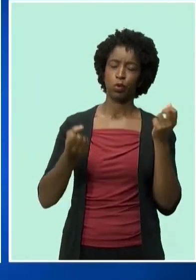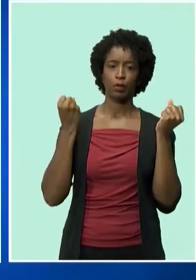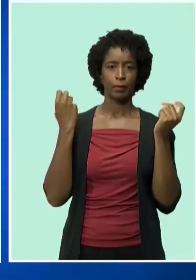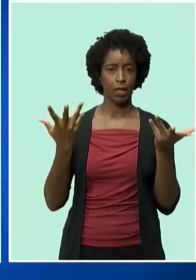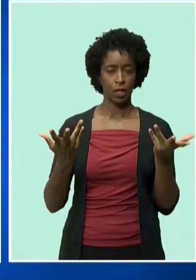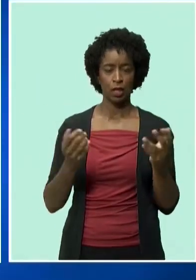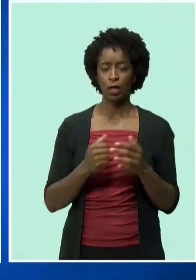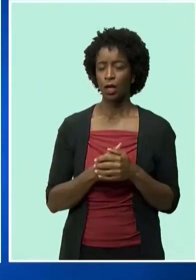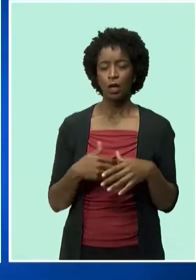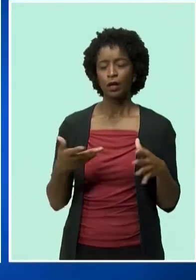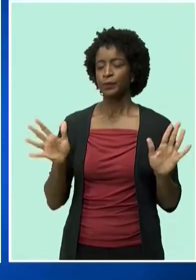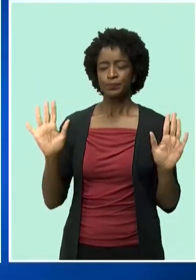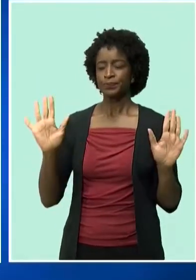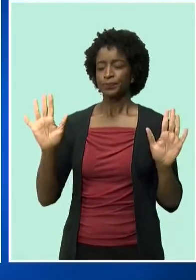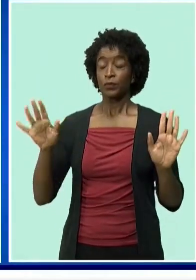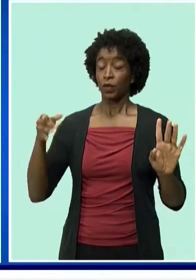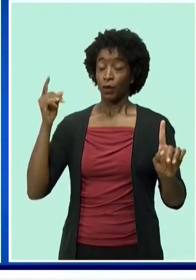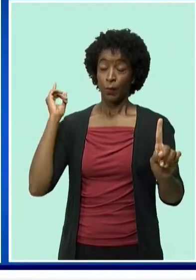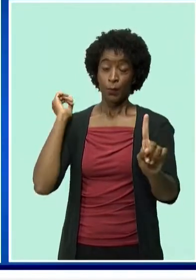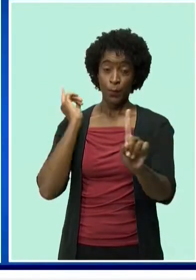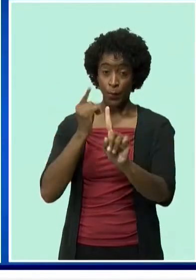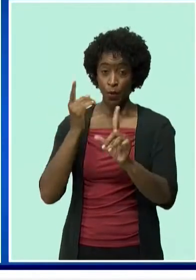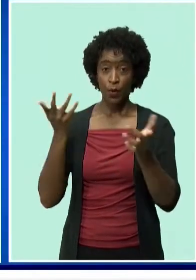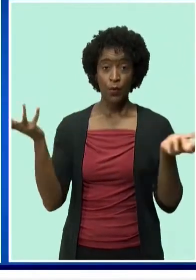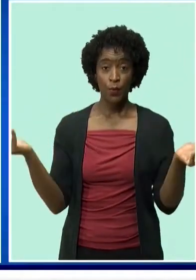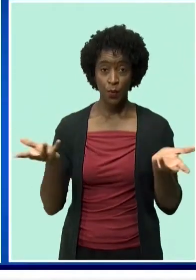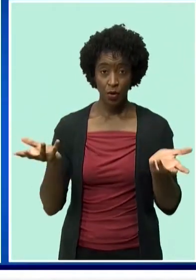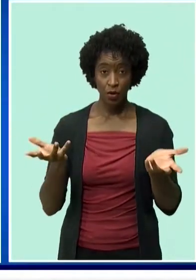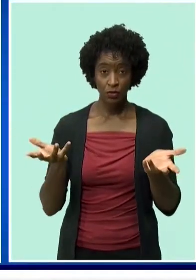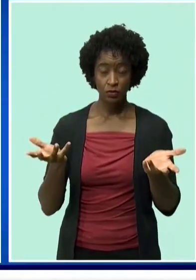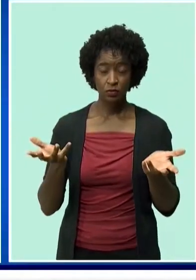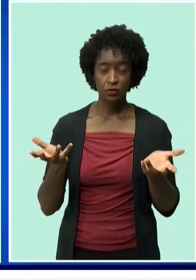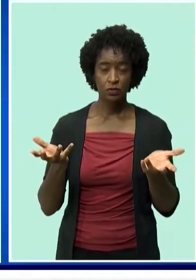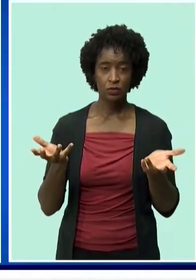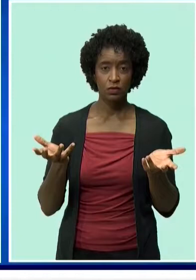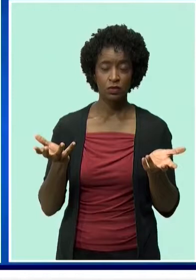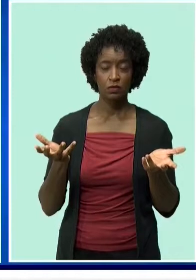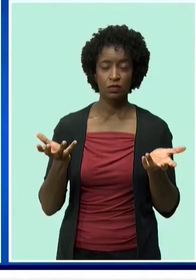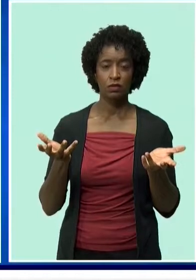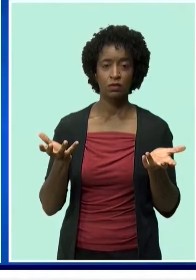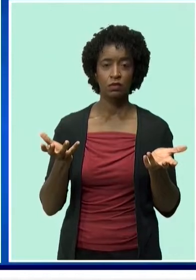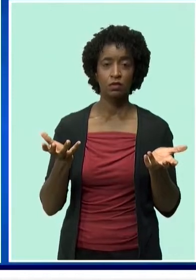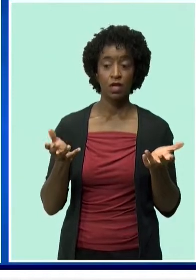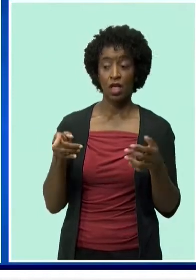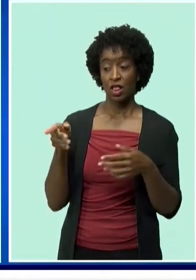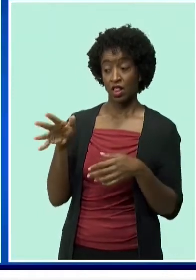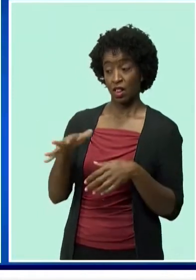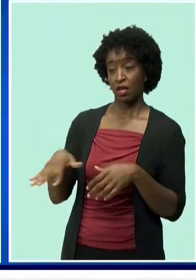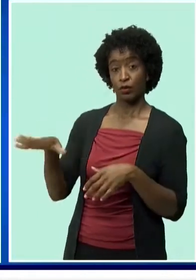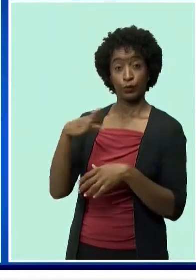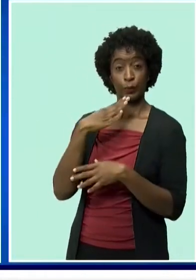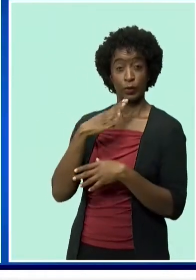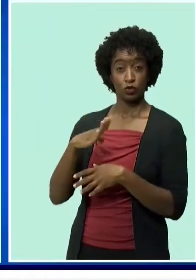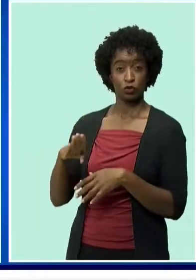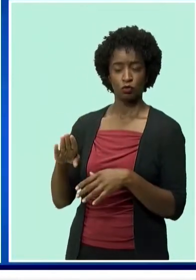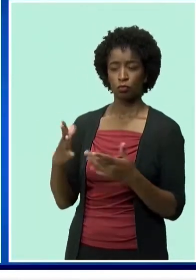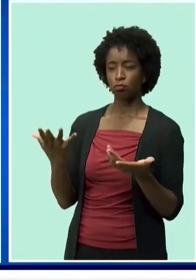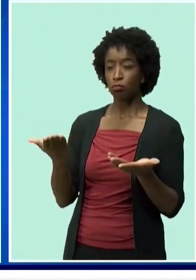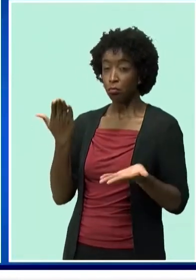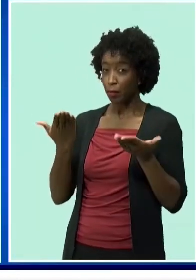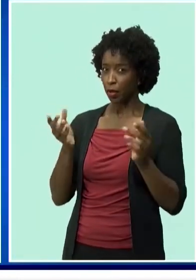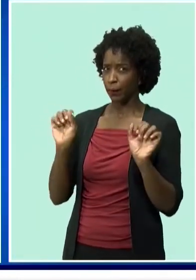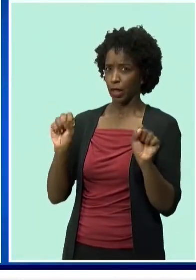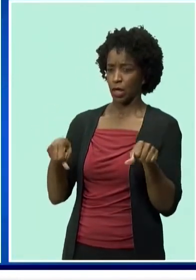end of the day, if we can put a facility now on that same spot